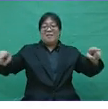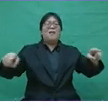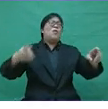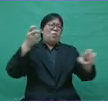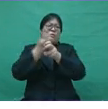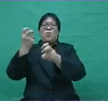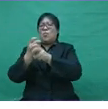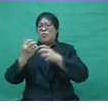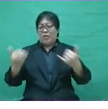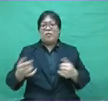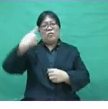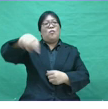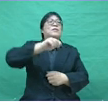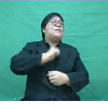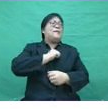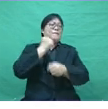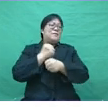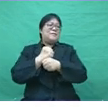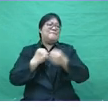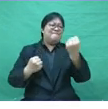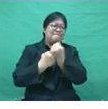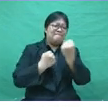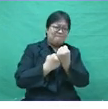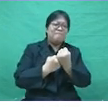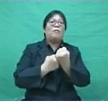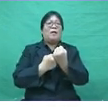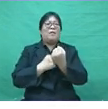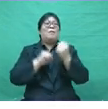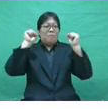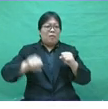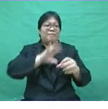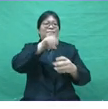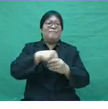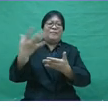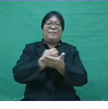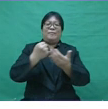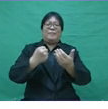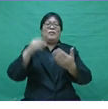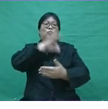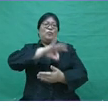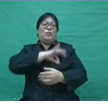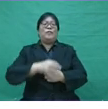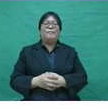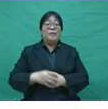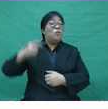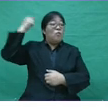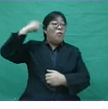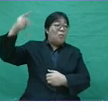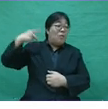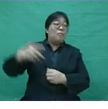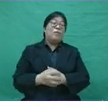difficult for the self-employed to contribute or qualify for benefits. Ladies and gentlemen, in the